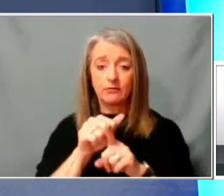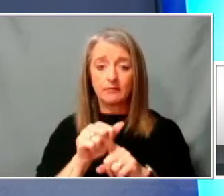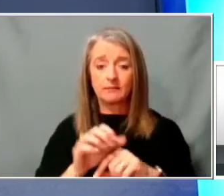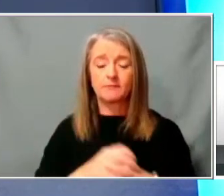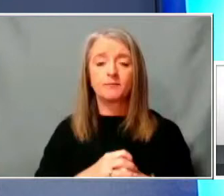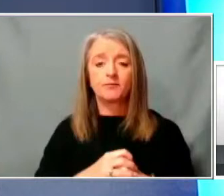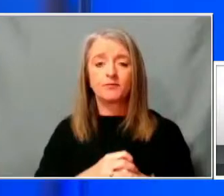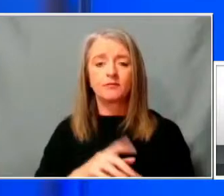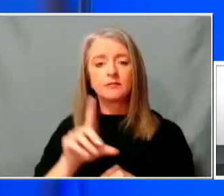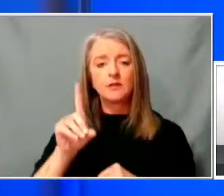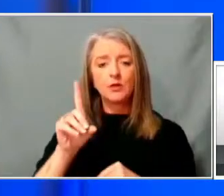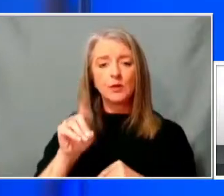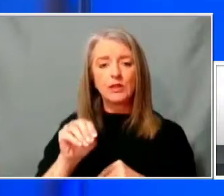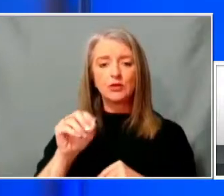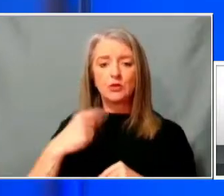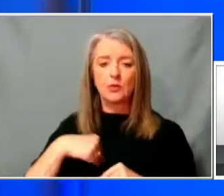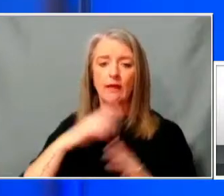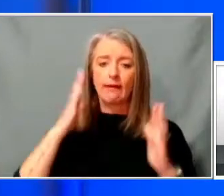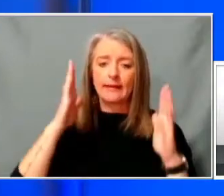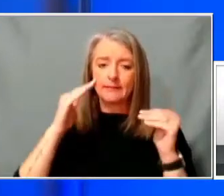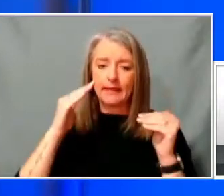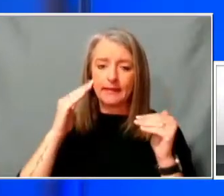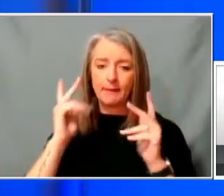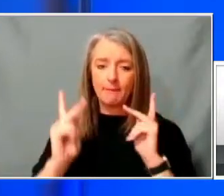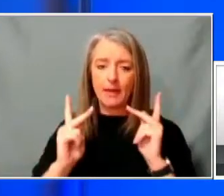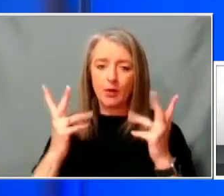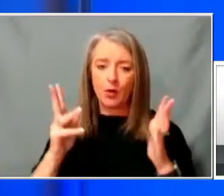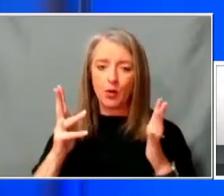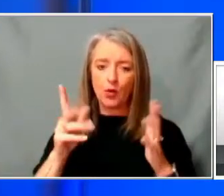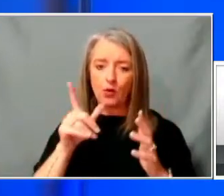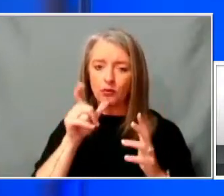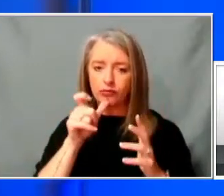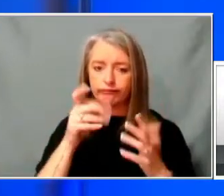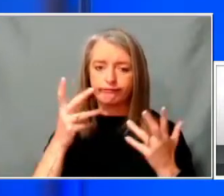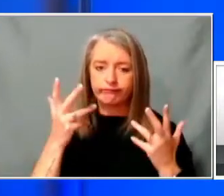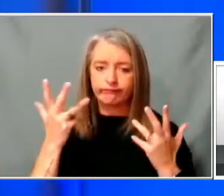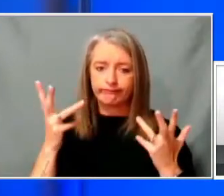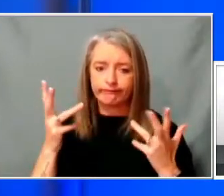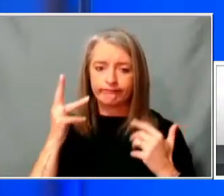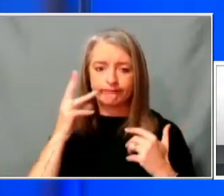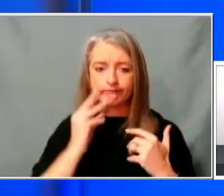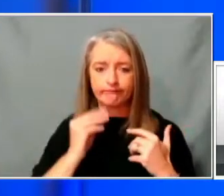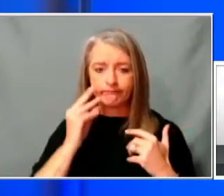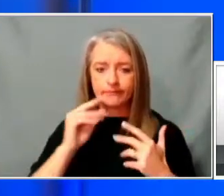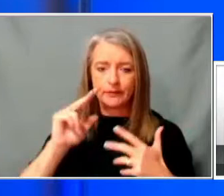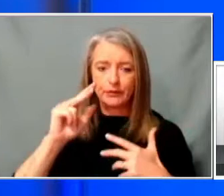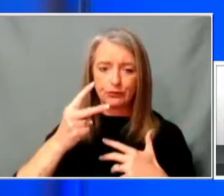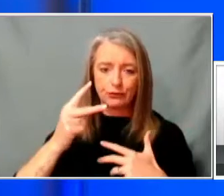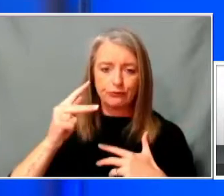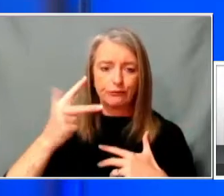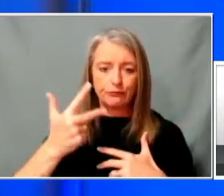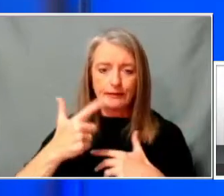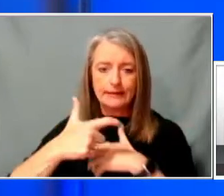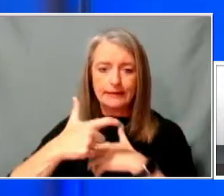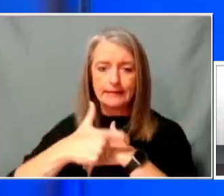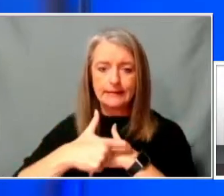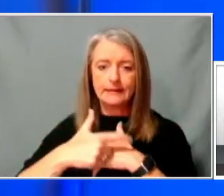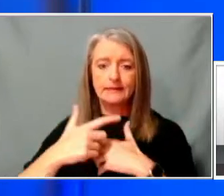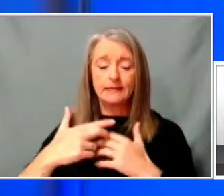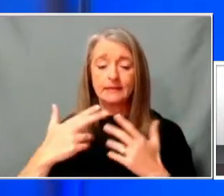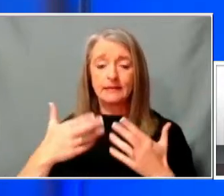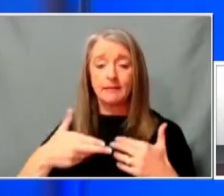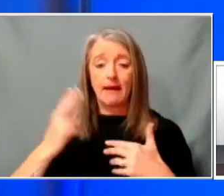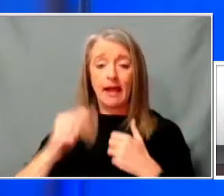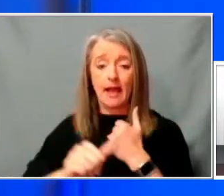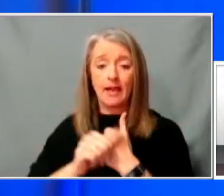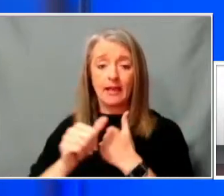think we do have to expect, and we know there are already people who have had it 2 and 3 times. And some people have gone out and done those high-risk situations, such